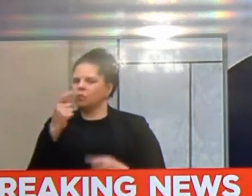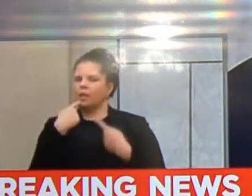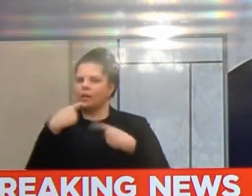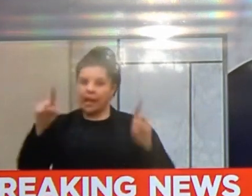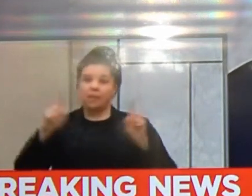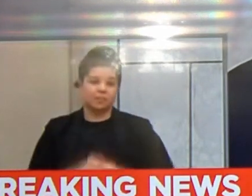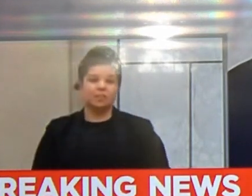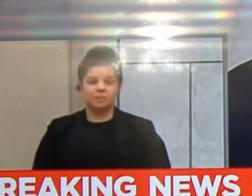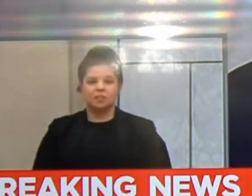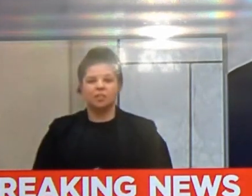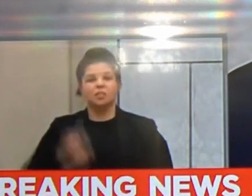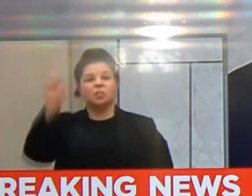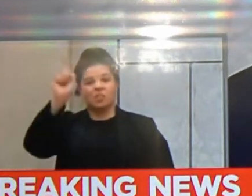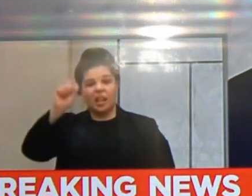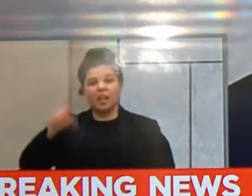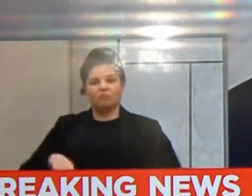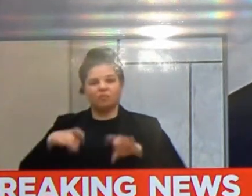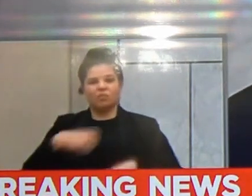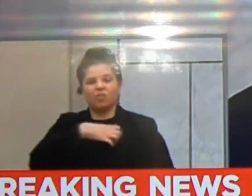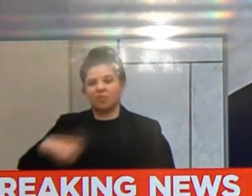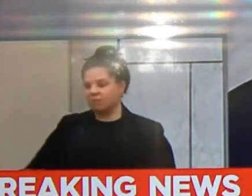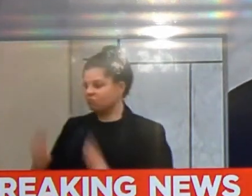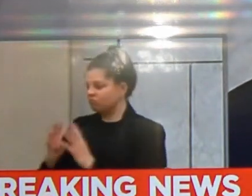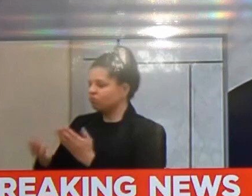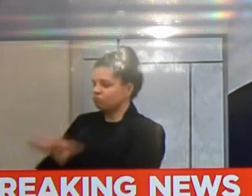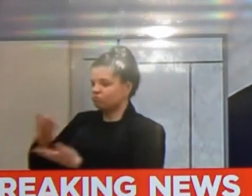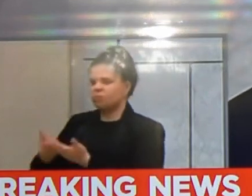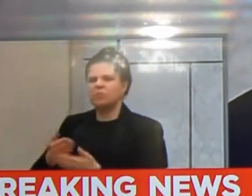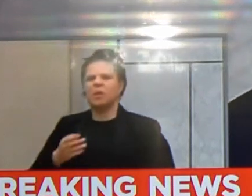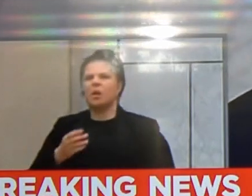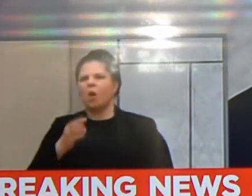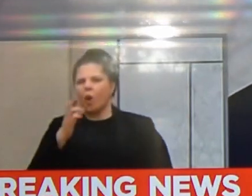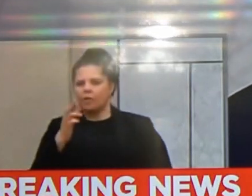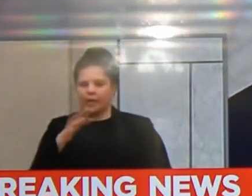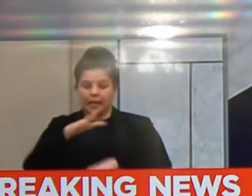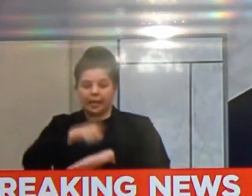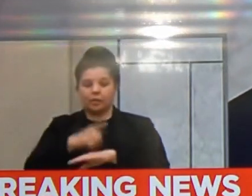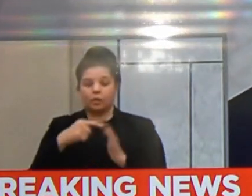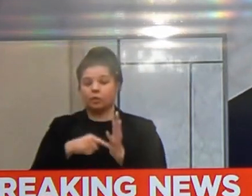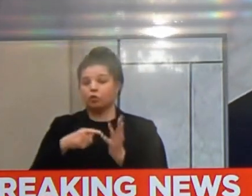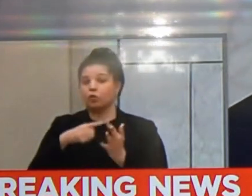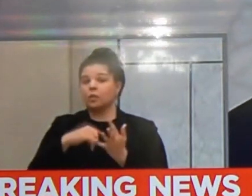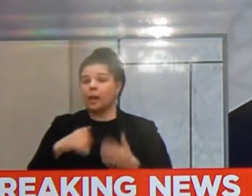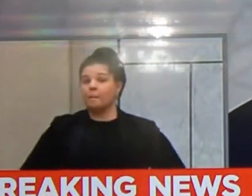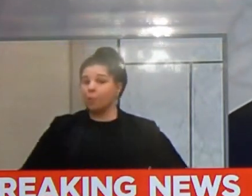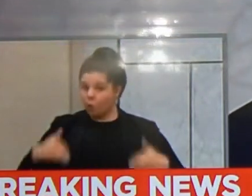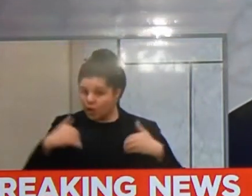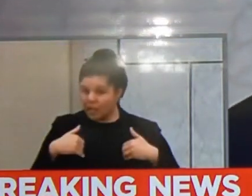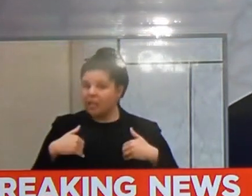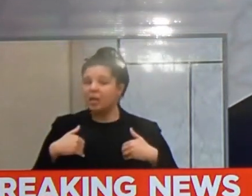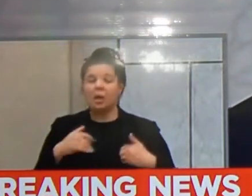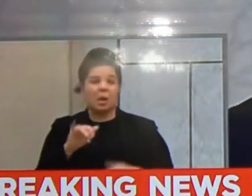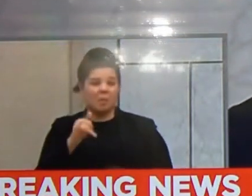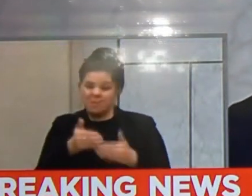the arrangement we came to today, and National Cabinet will consider this again at the latest on Tuesday morning, and if we're able to come to an arrangement before